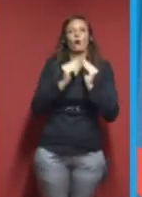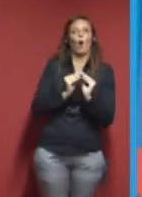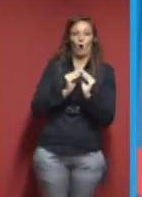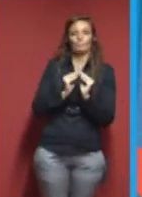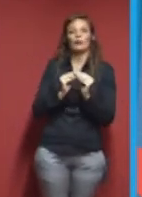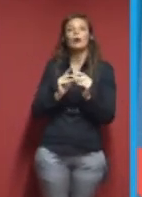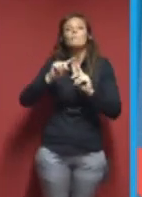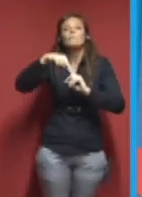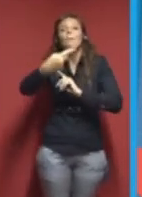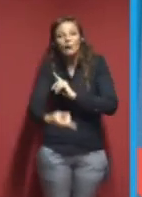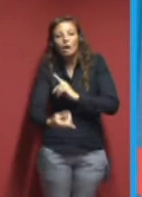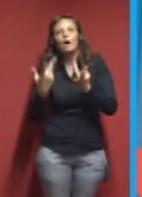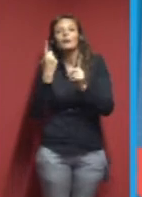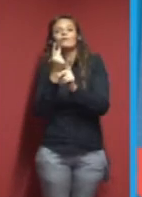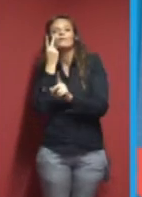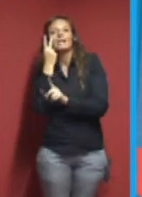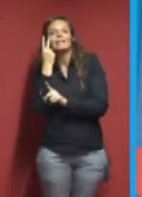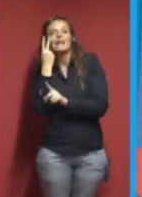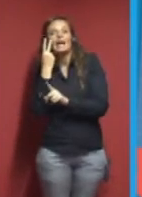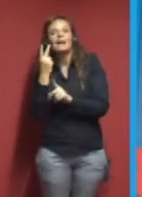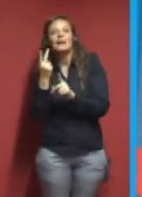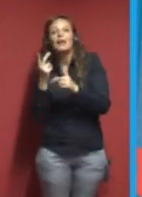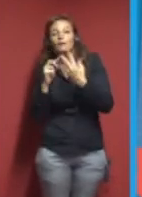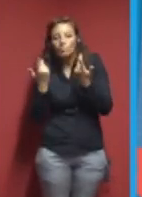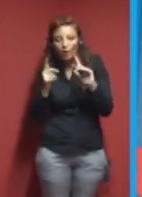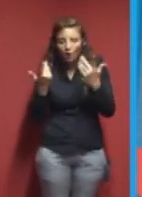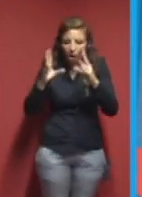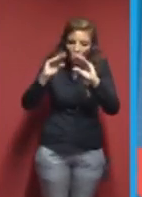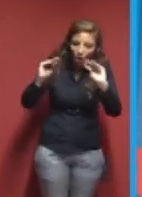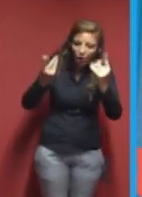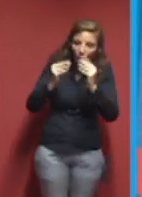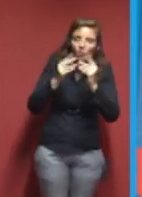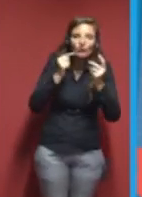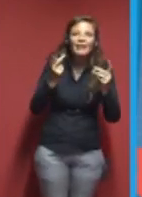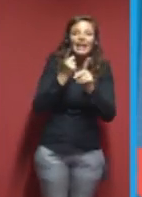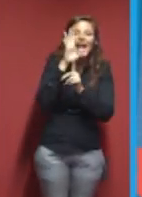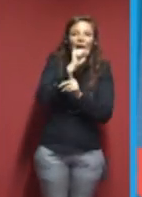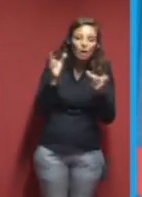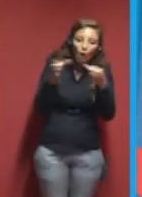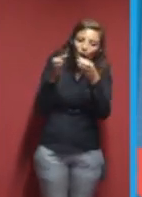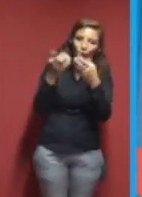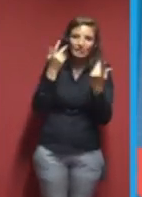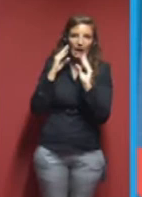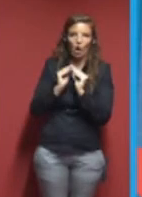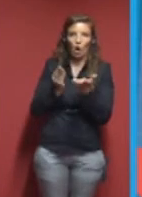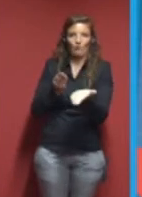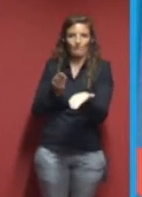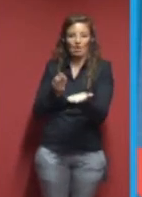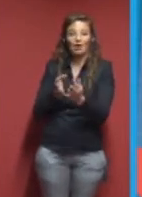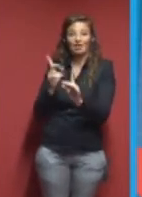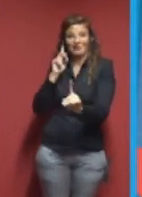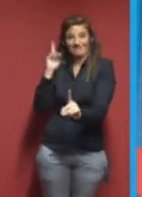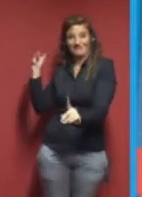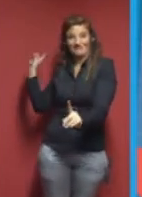for analyzing communities and visualizing them. So the picture that you see, for example, here, this is the picture of the friendships in the Italian